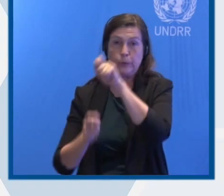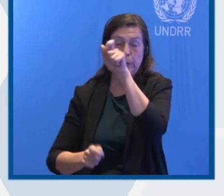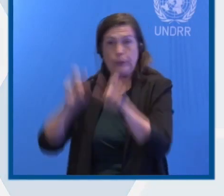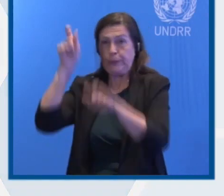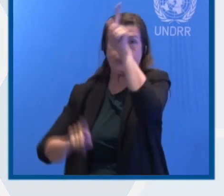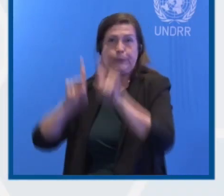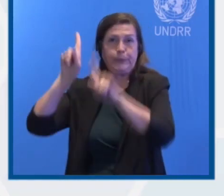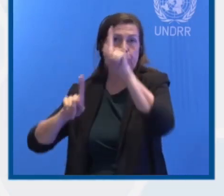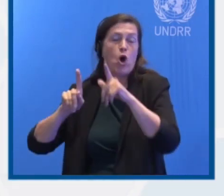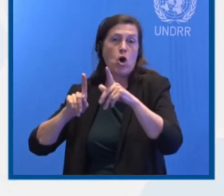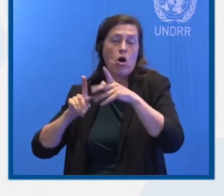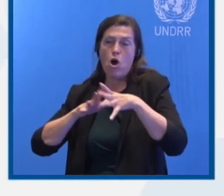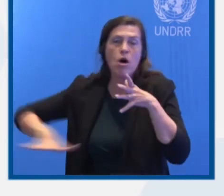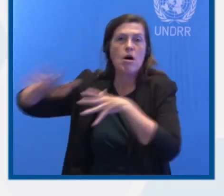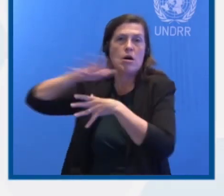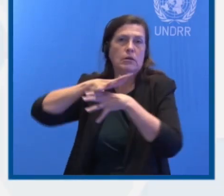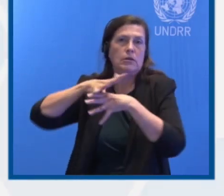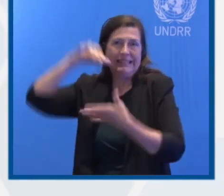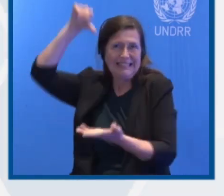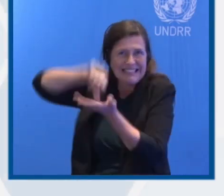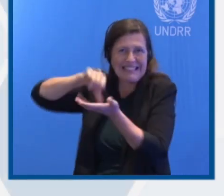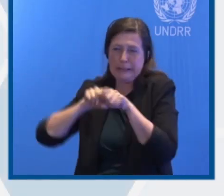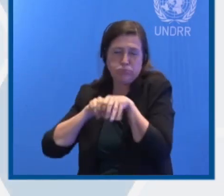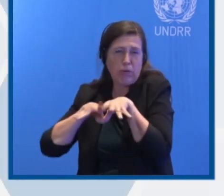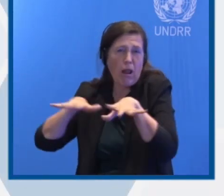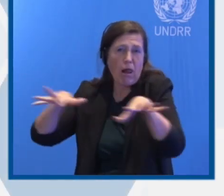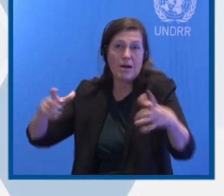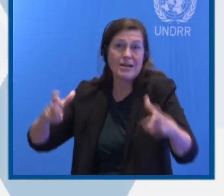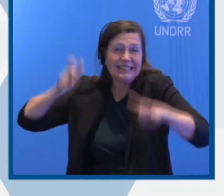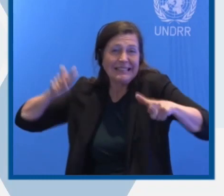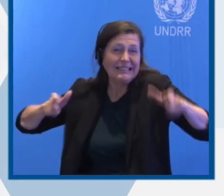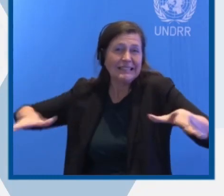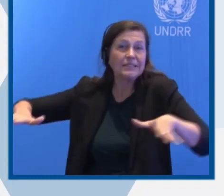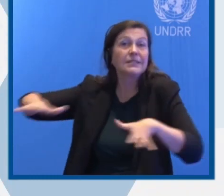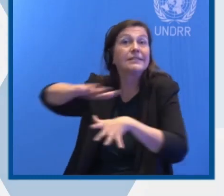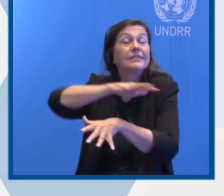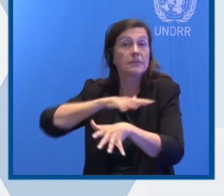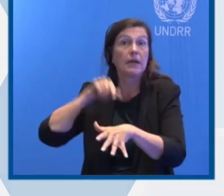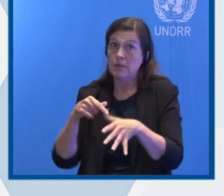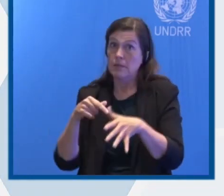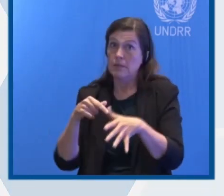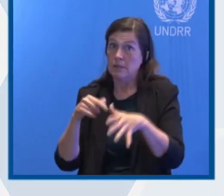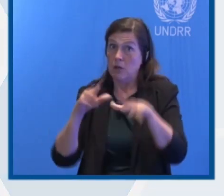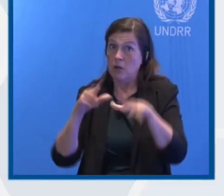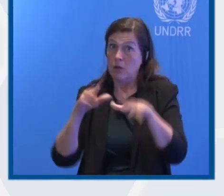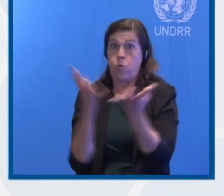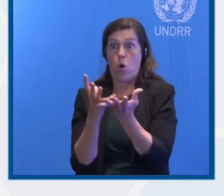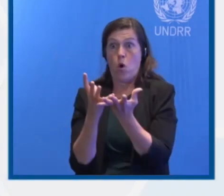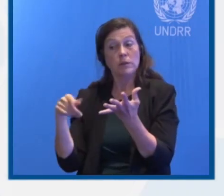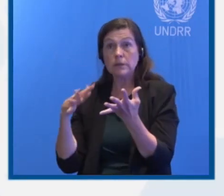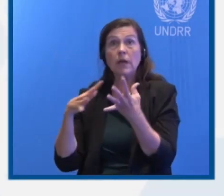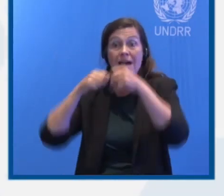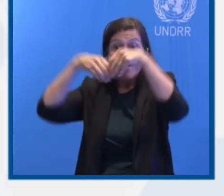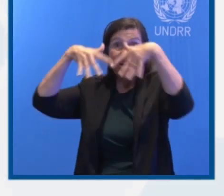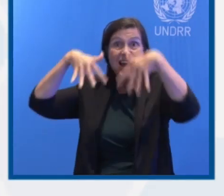environment, urban environment, by the year 2050, which means the whole issue that we're talking about today around infrastructure becomes